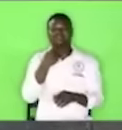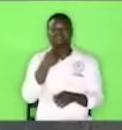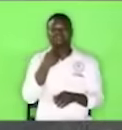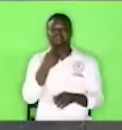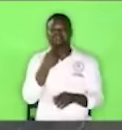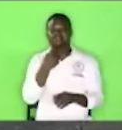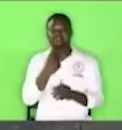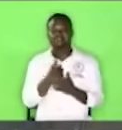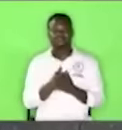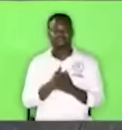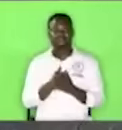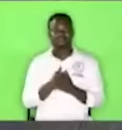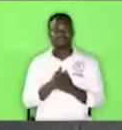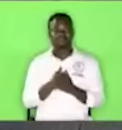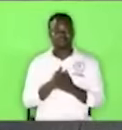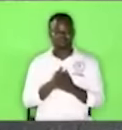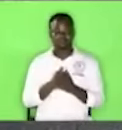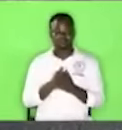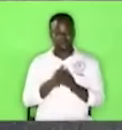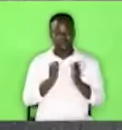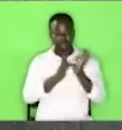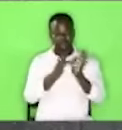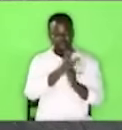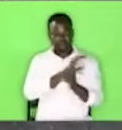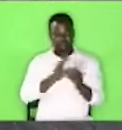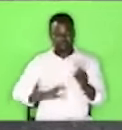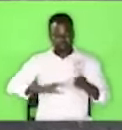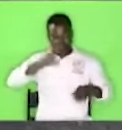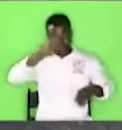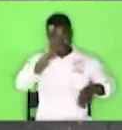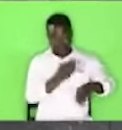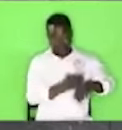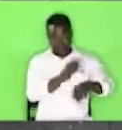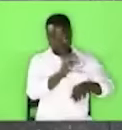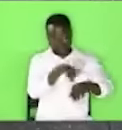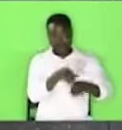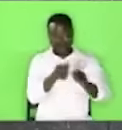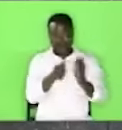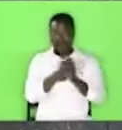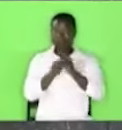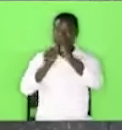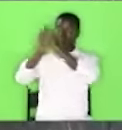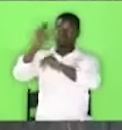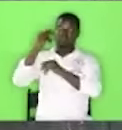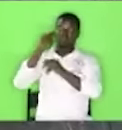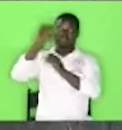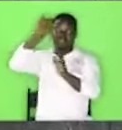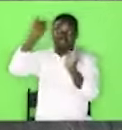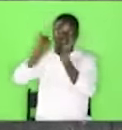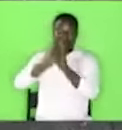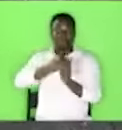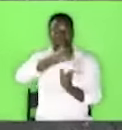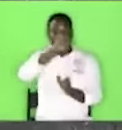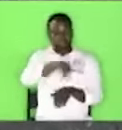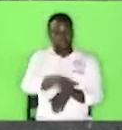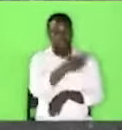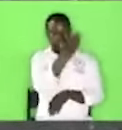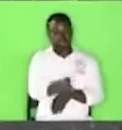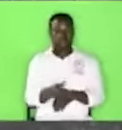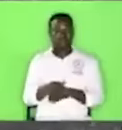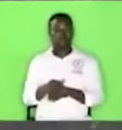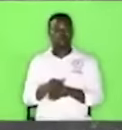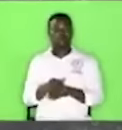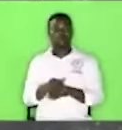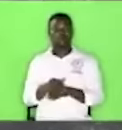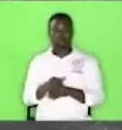the son Jesus is the image of the invisible God the first born over all